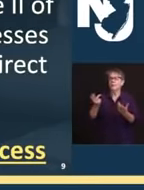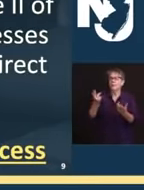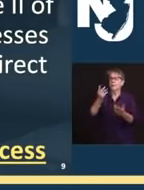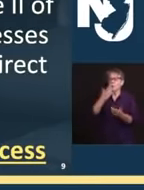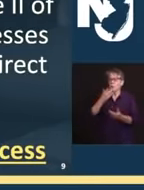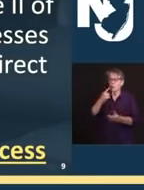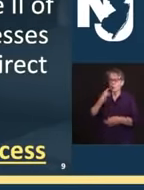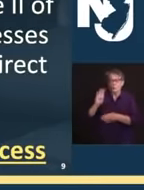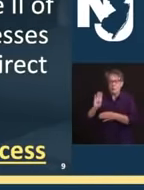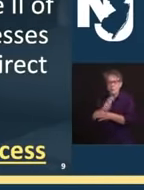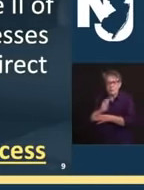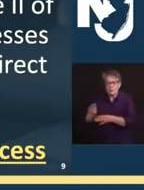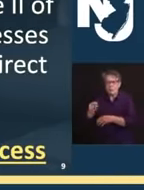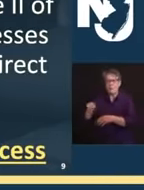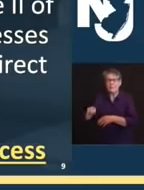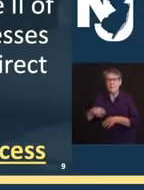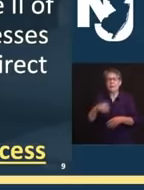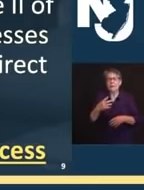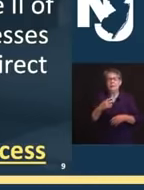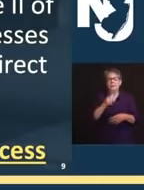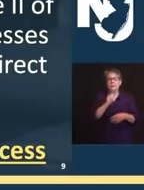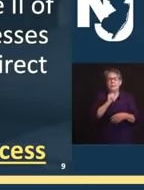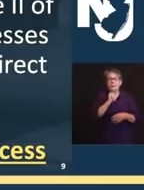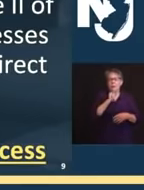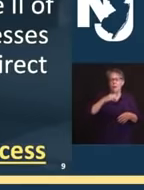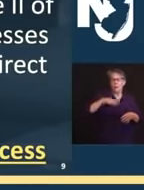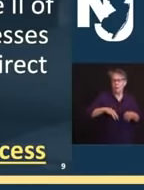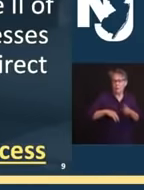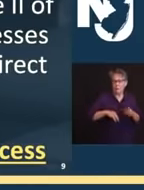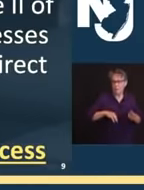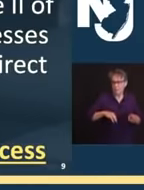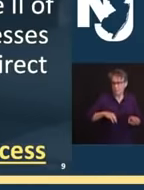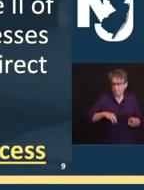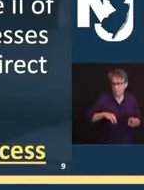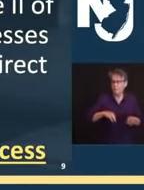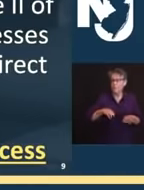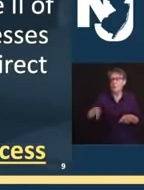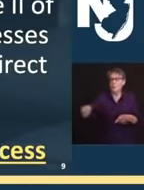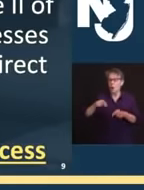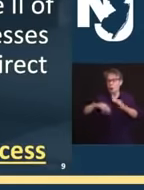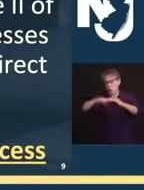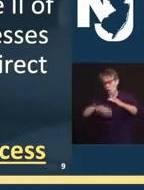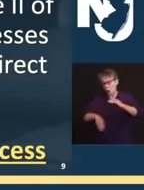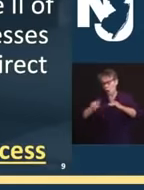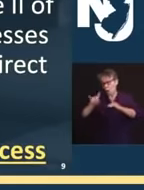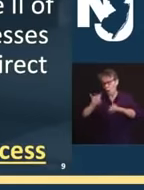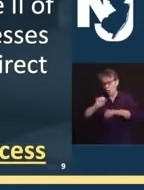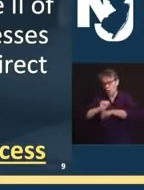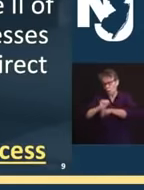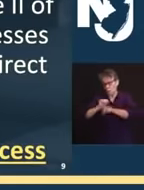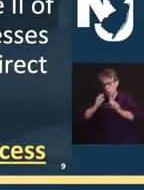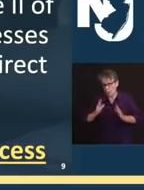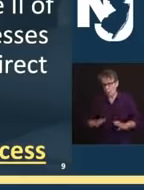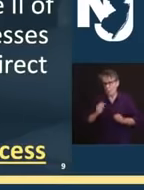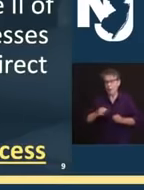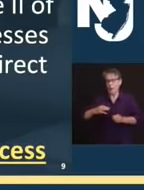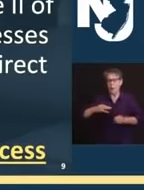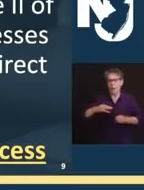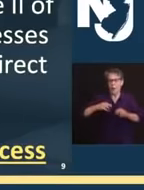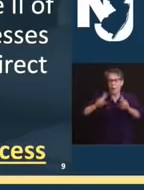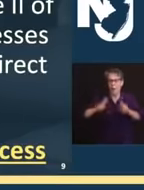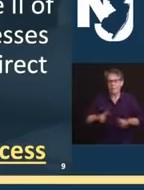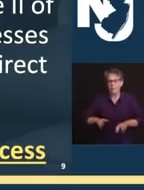able to apply through the EDA to receive an additional 25% off through these same stores.